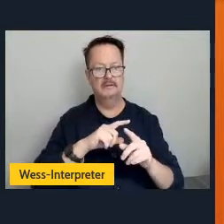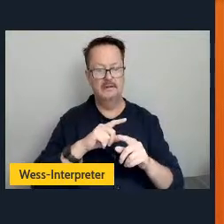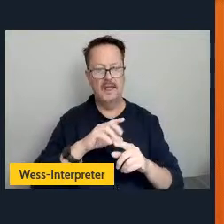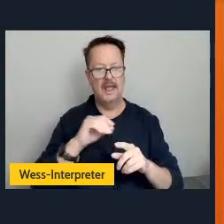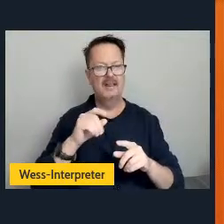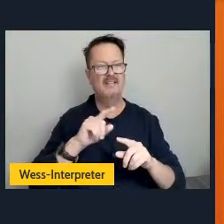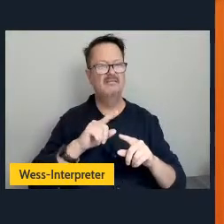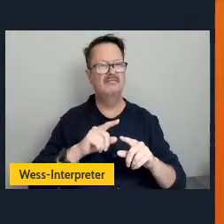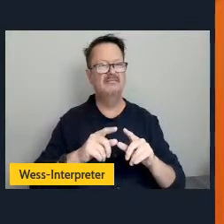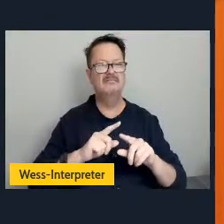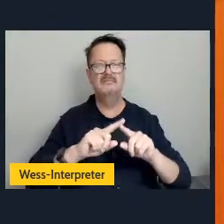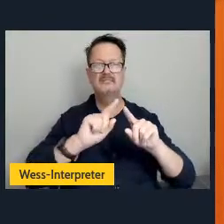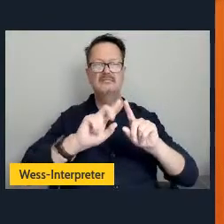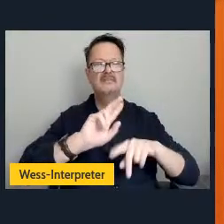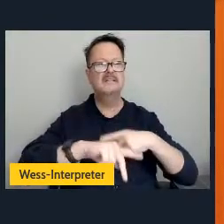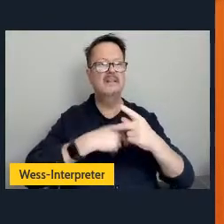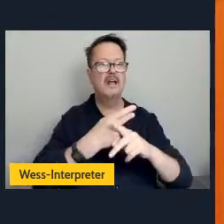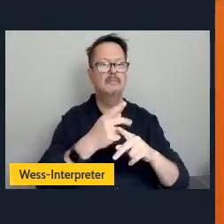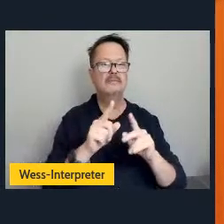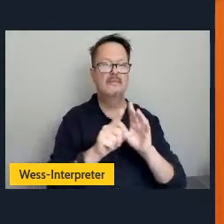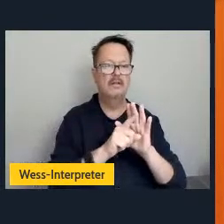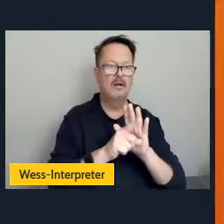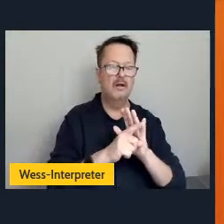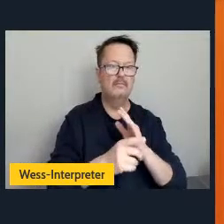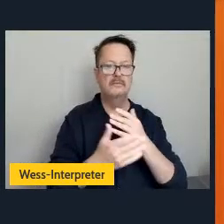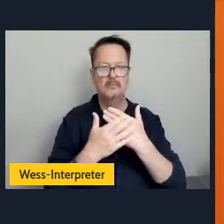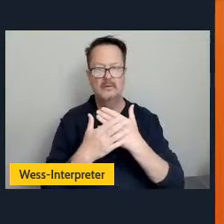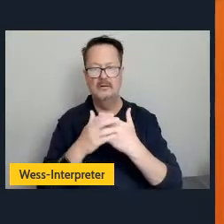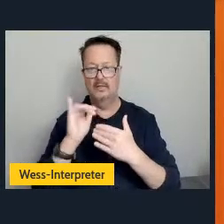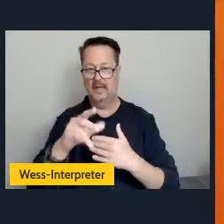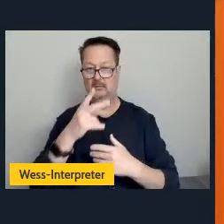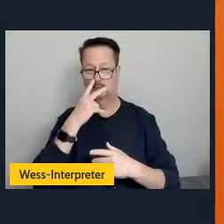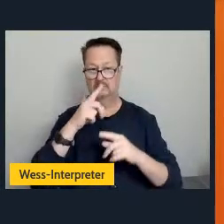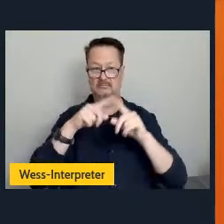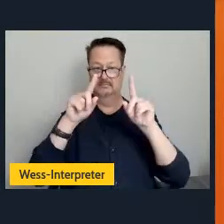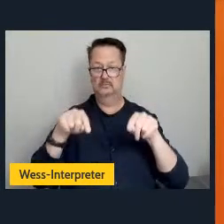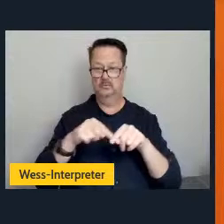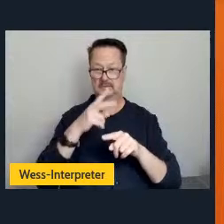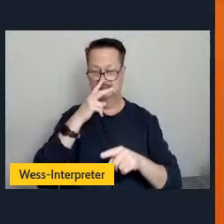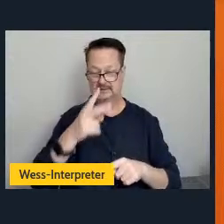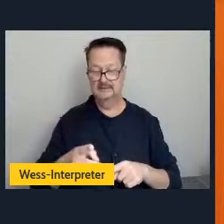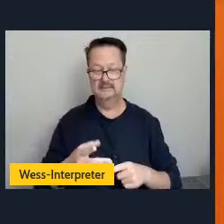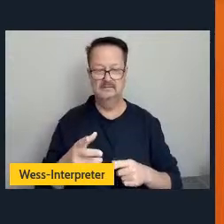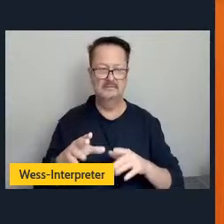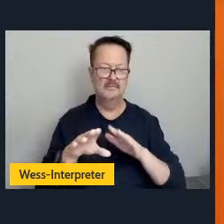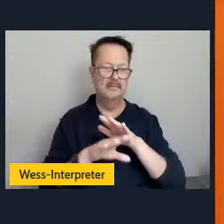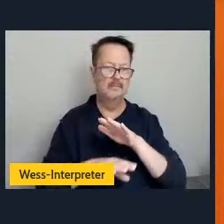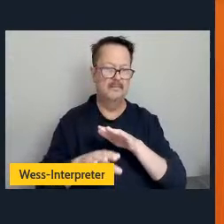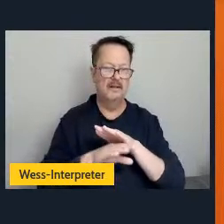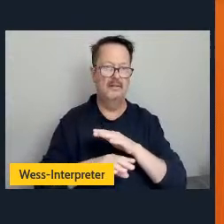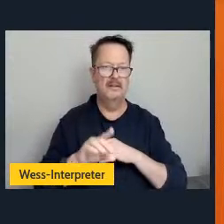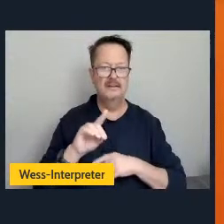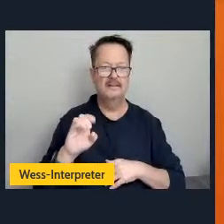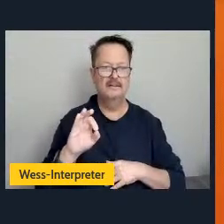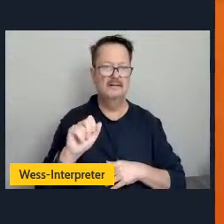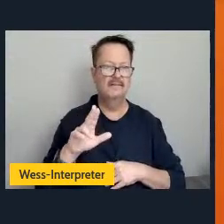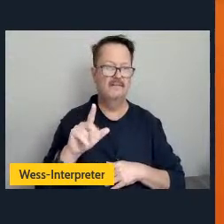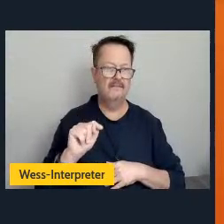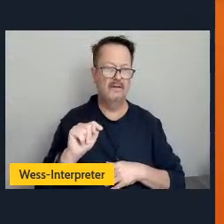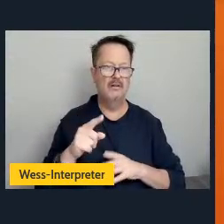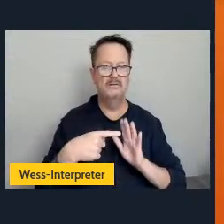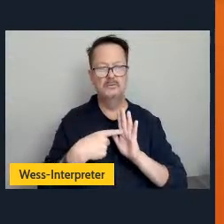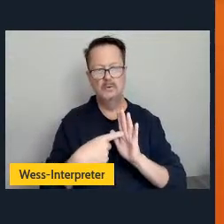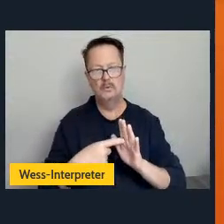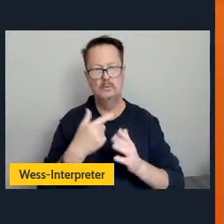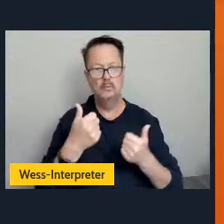alarms, so you can alarm or whatever. And this is what you get. So yeah, basically like a default layout of the widgets related